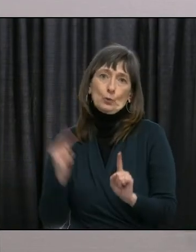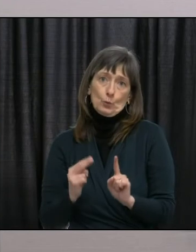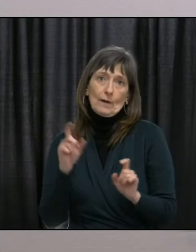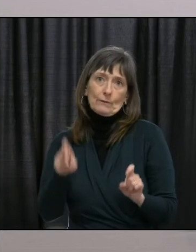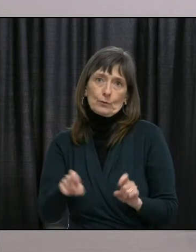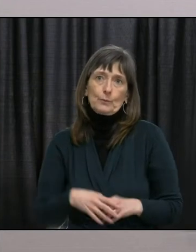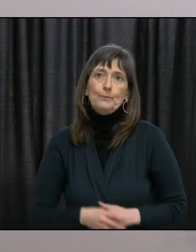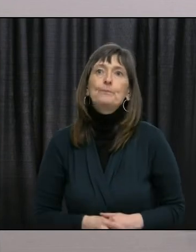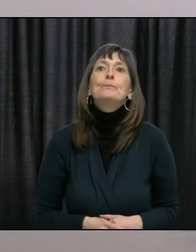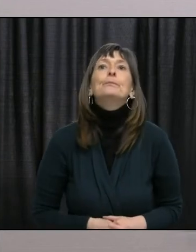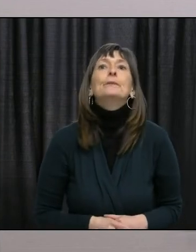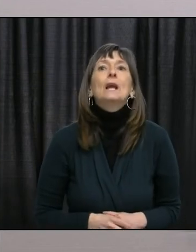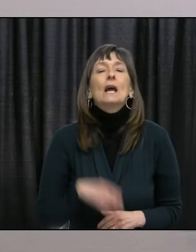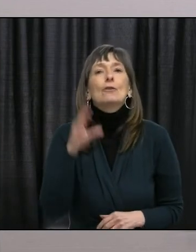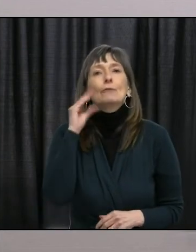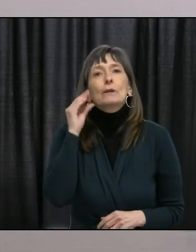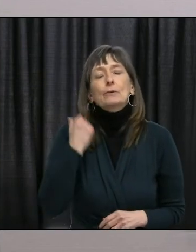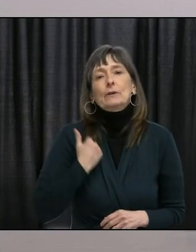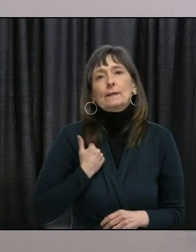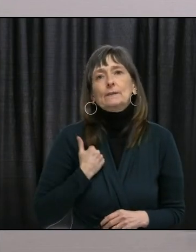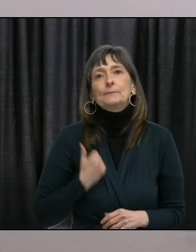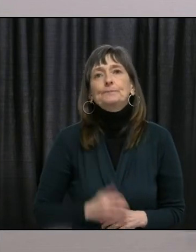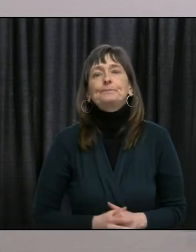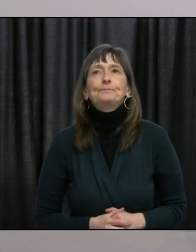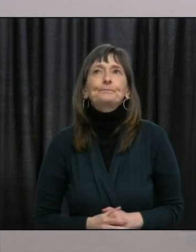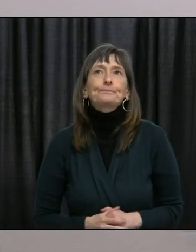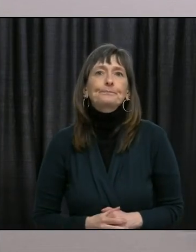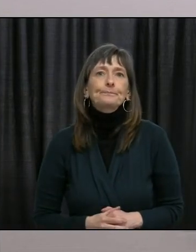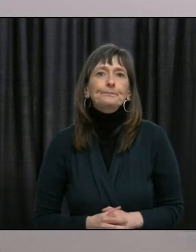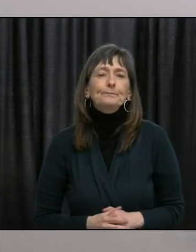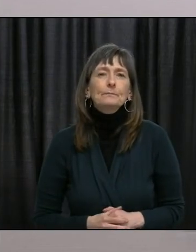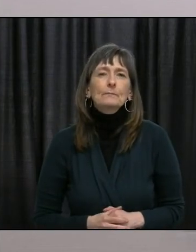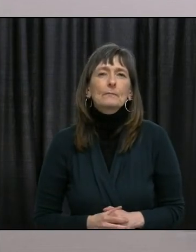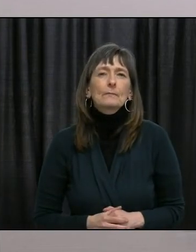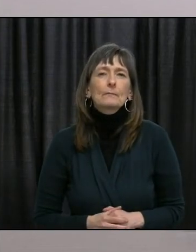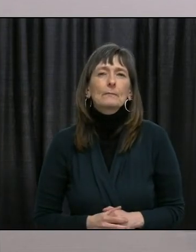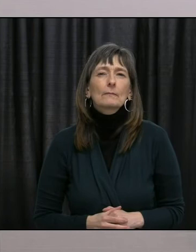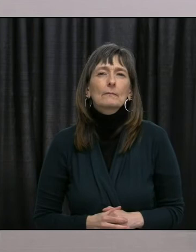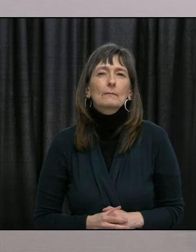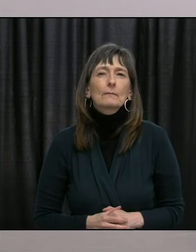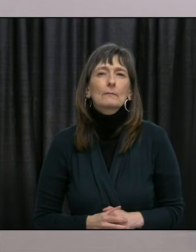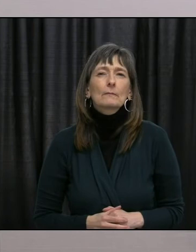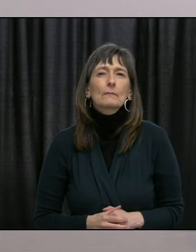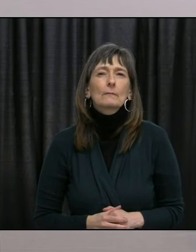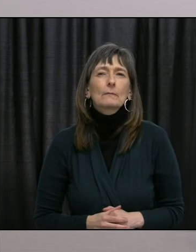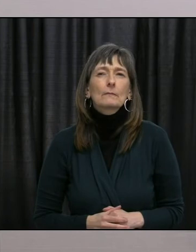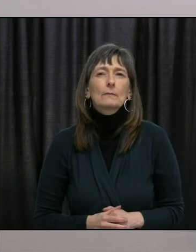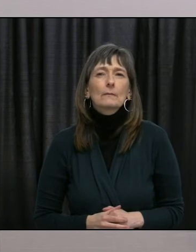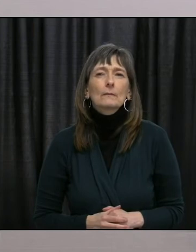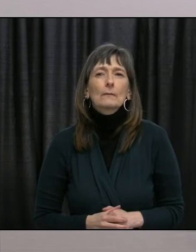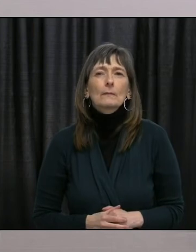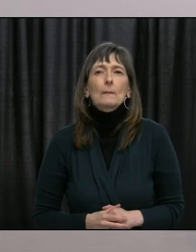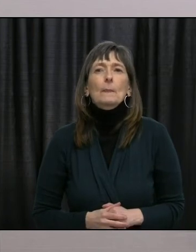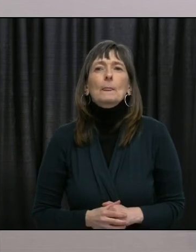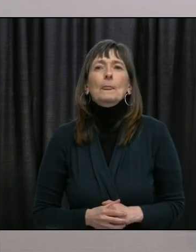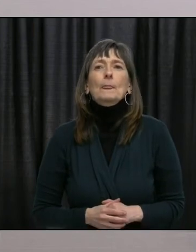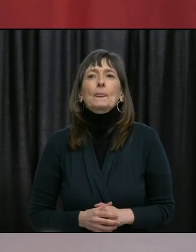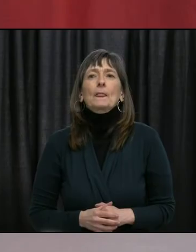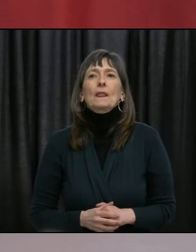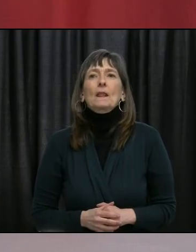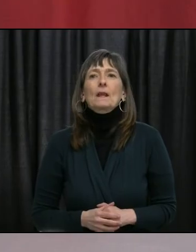An update on temporary foreign workers and measures in place for those workers in Newfoundland and Labrador. So right